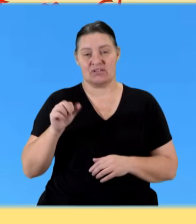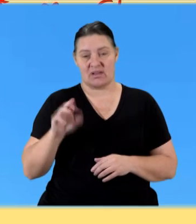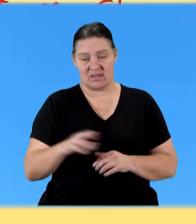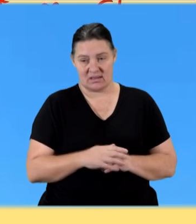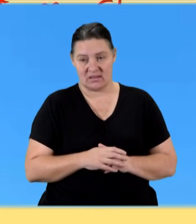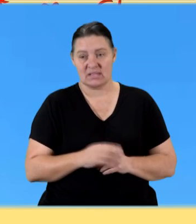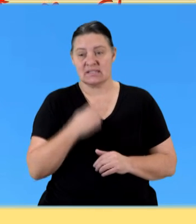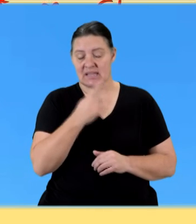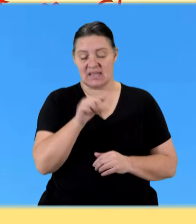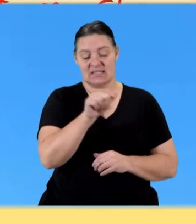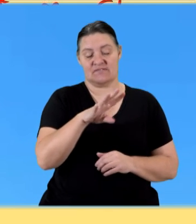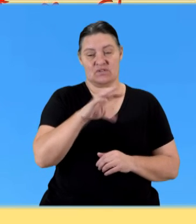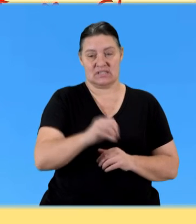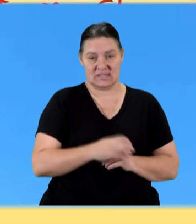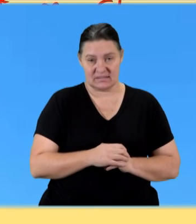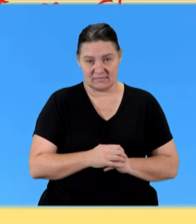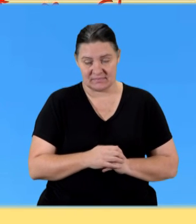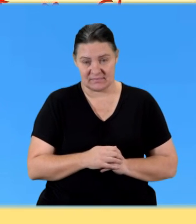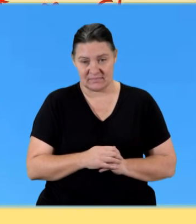ledger. So I'll say 640.